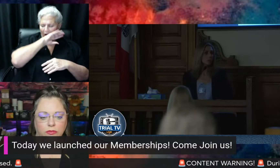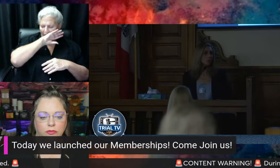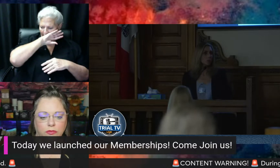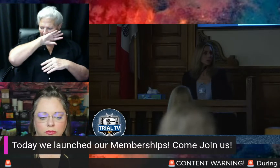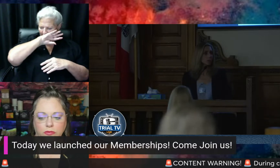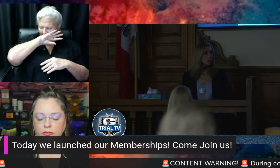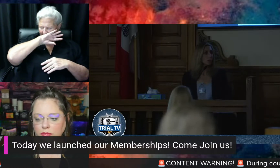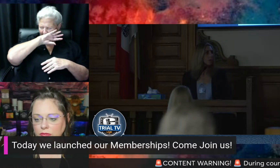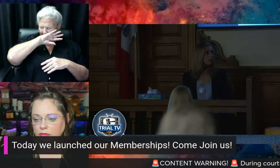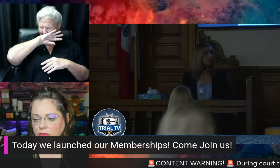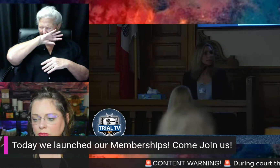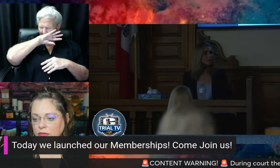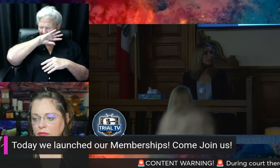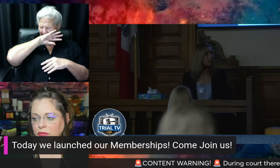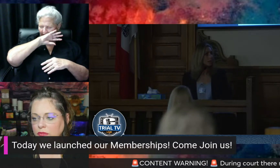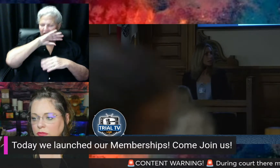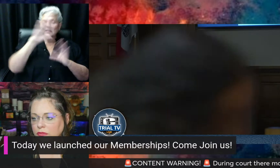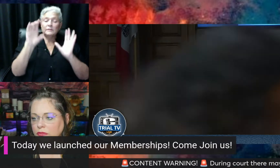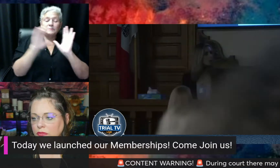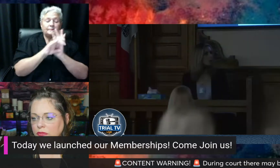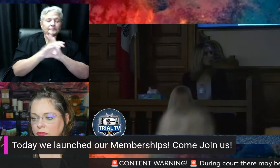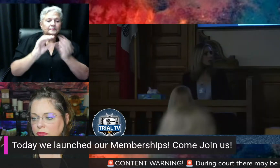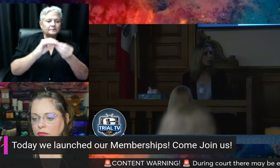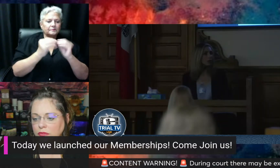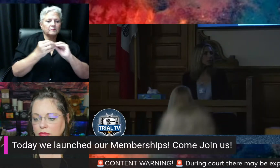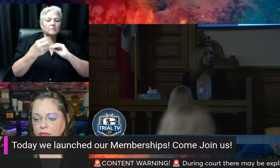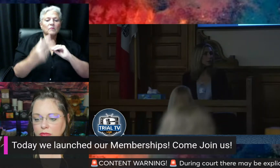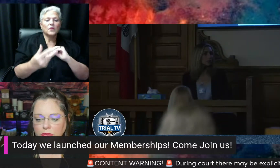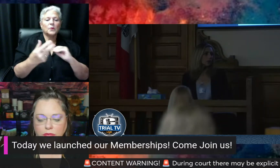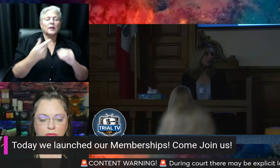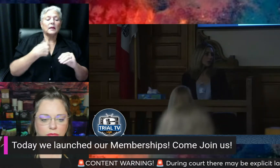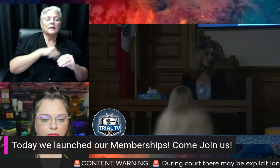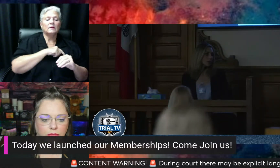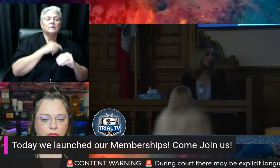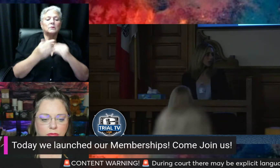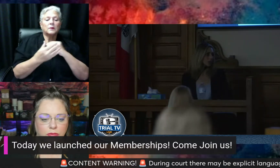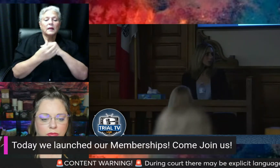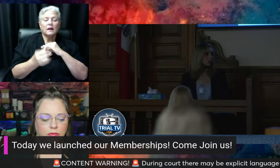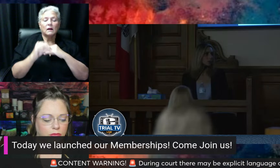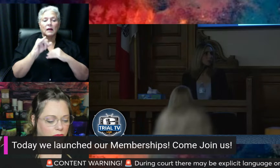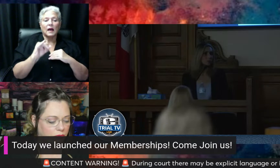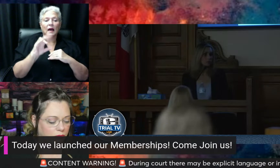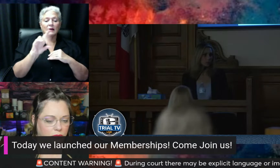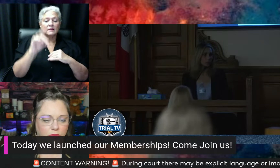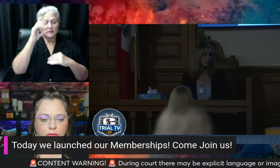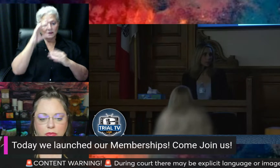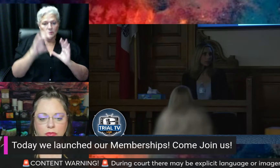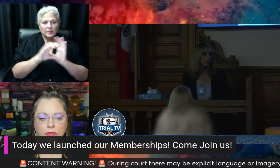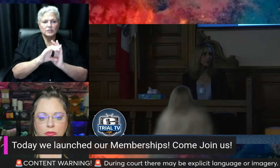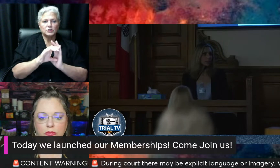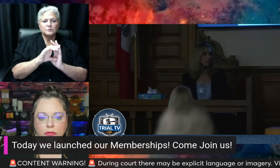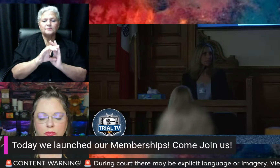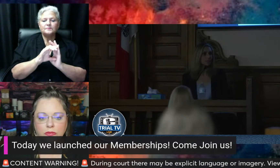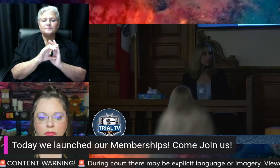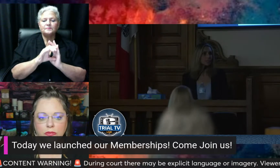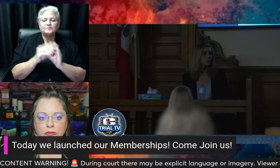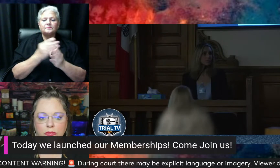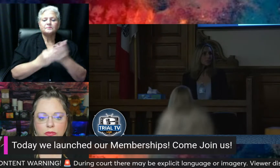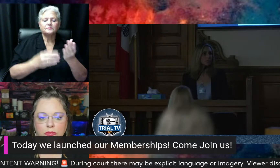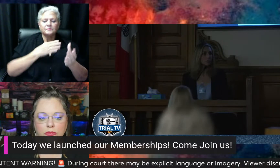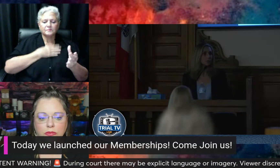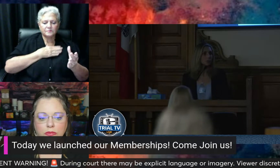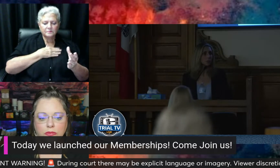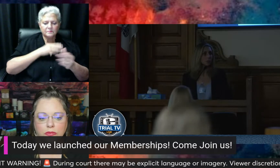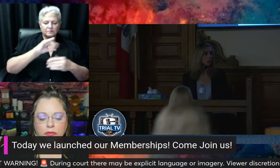Photo number 3 is what we call an identification photo. Part of my job is also to confirm identity of the